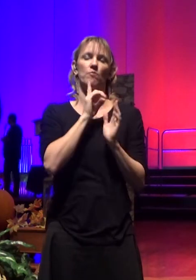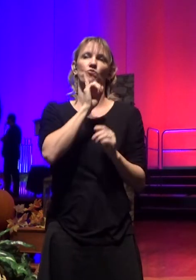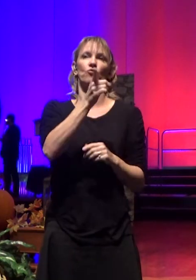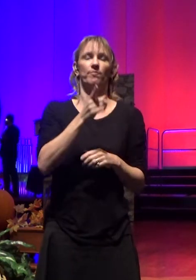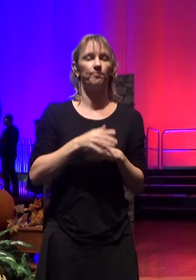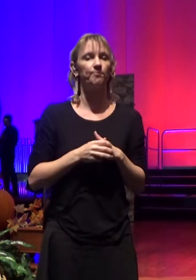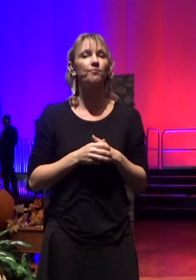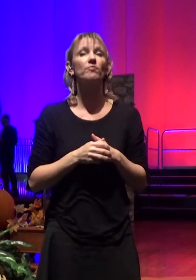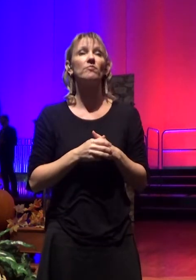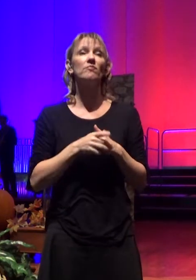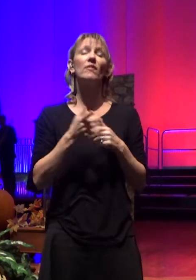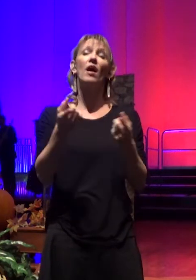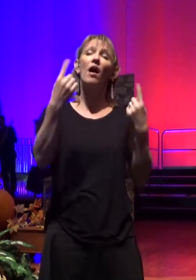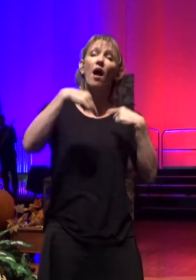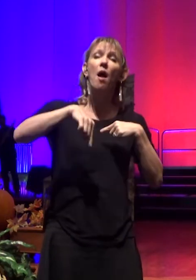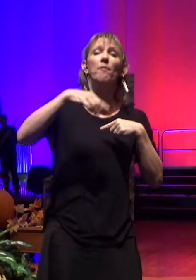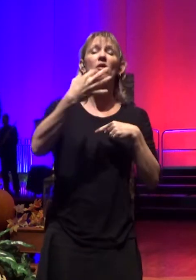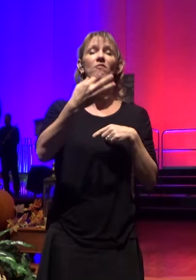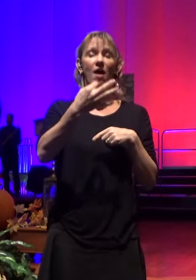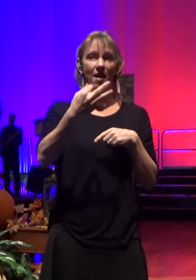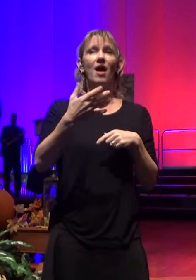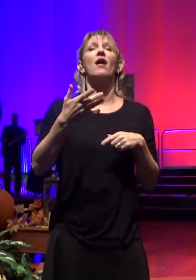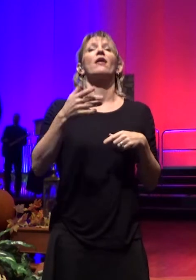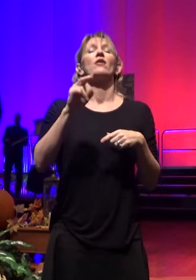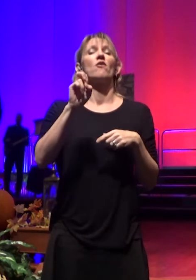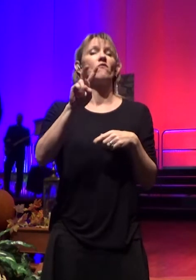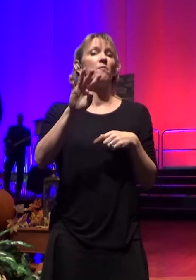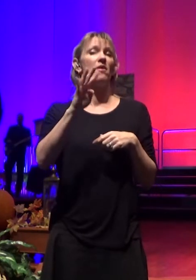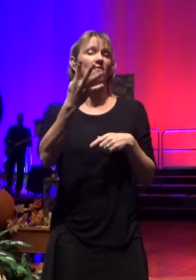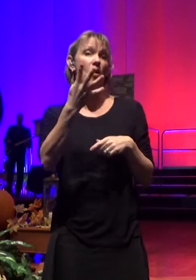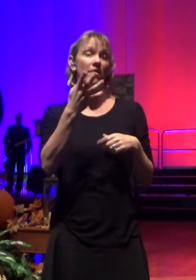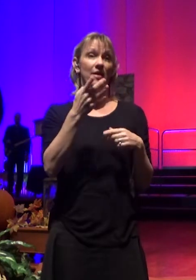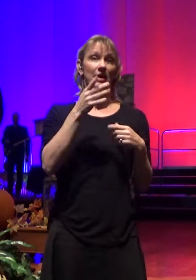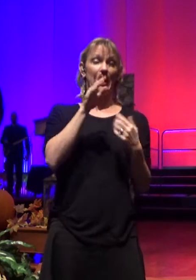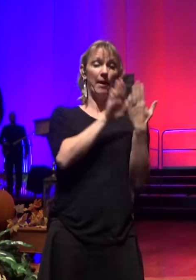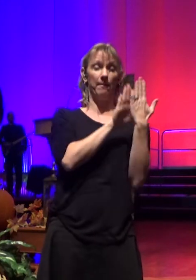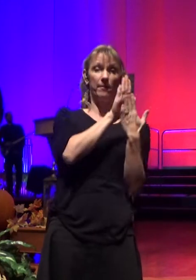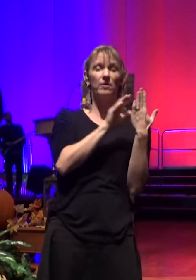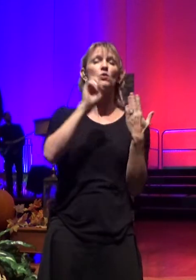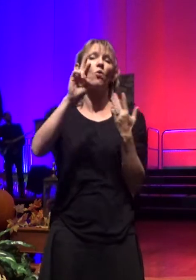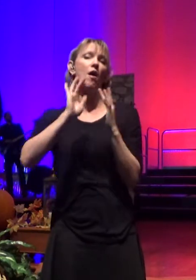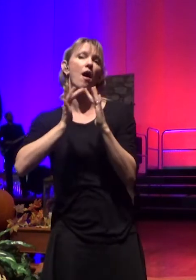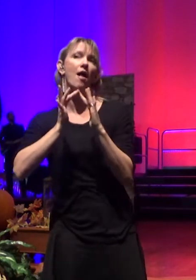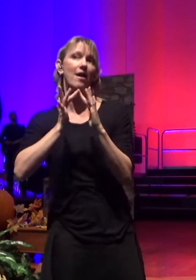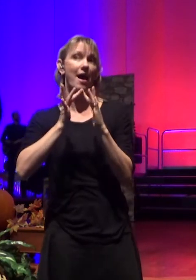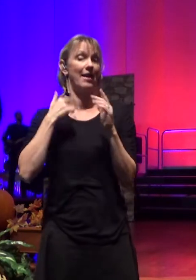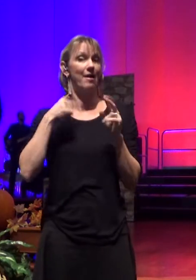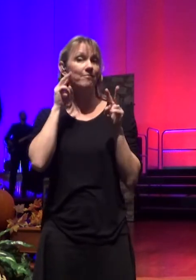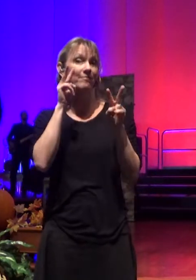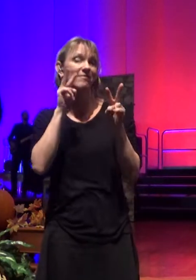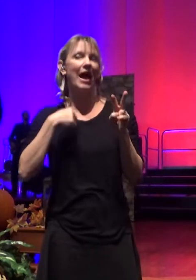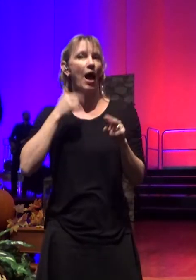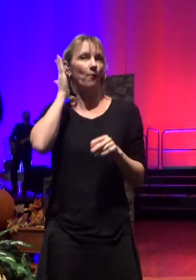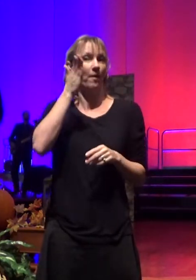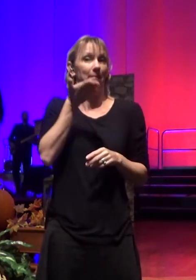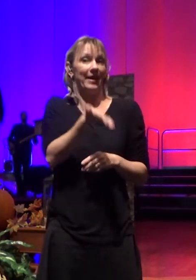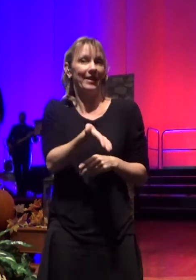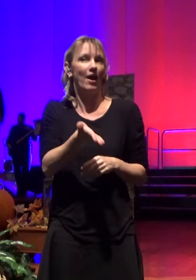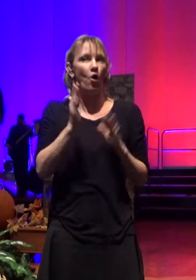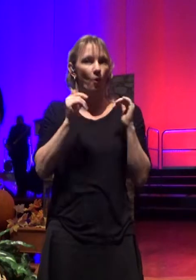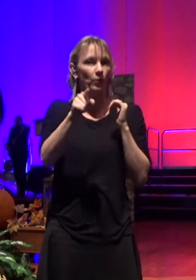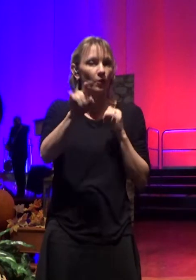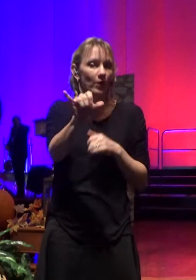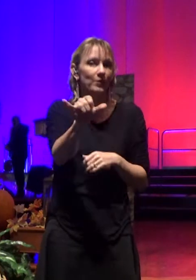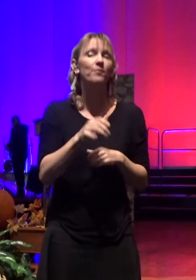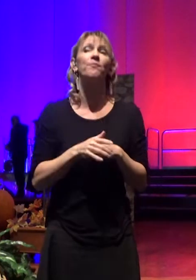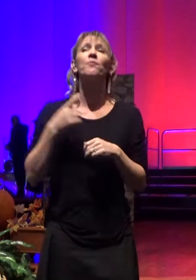4th in our sanctuary or online with Rhonda Britton. I'm going to be there. I can't wait. See you then.